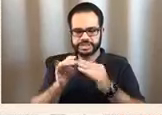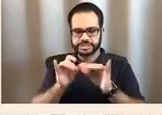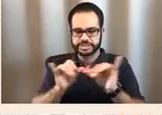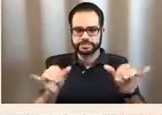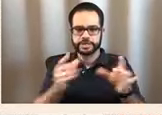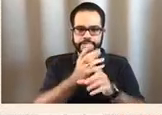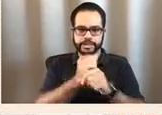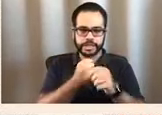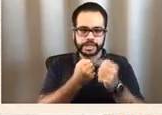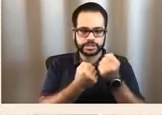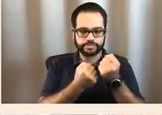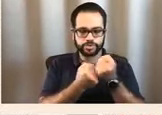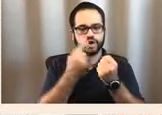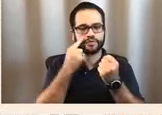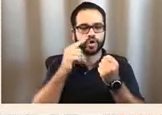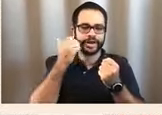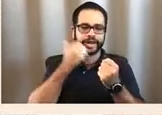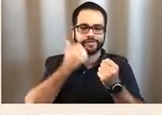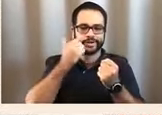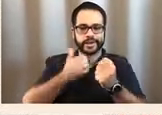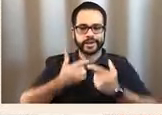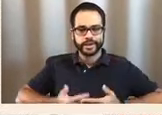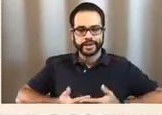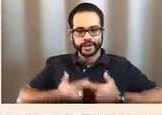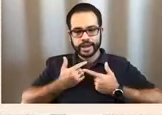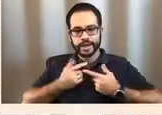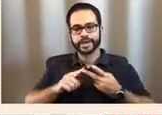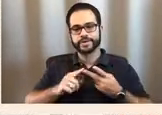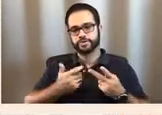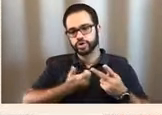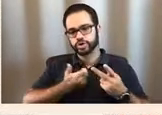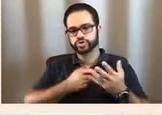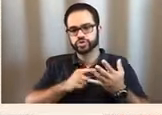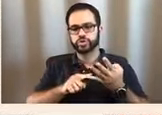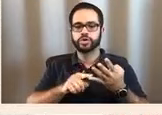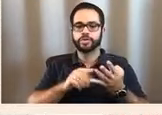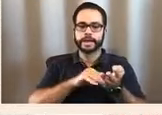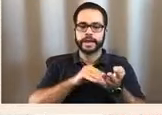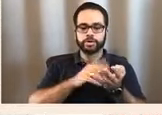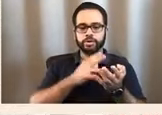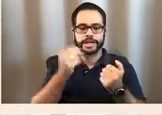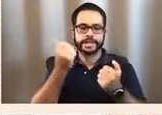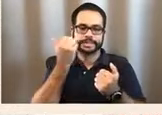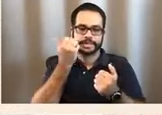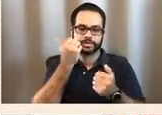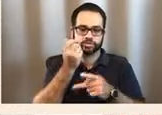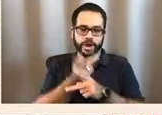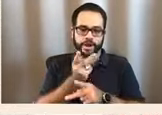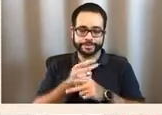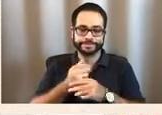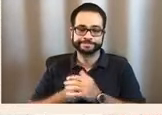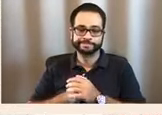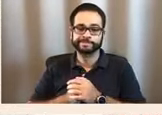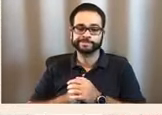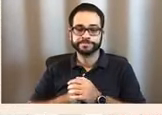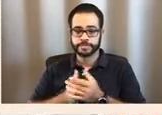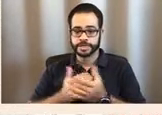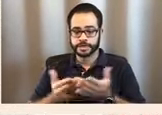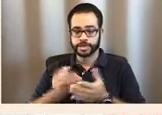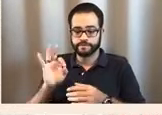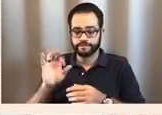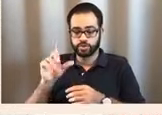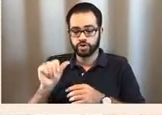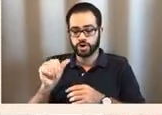of daily living, personal, medical, and dental care. And again, in Florida, we serve about